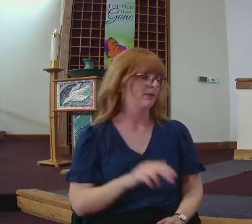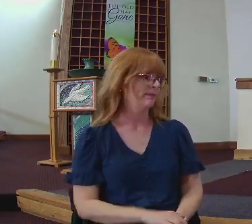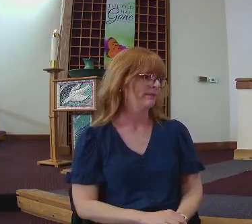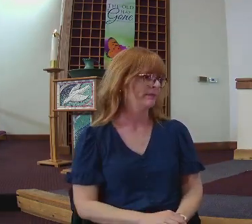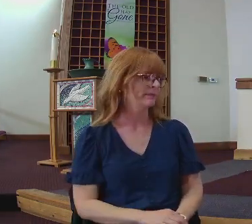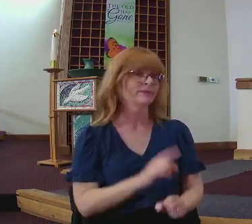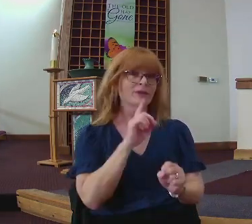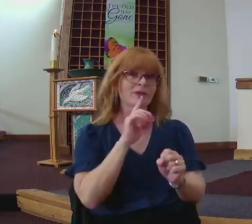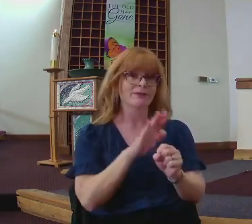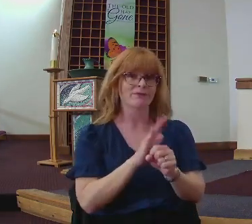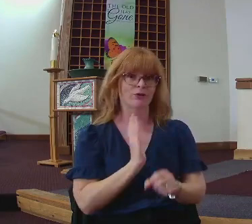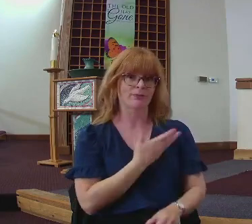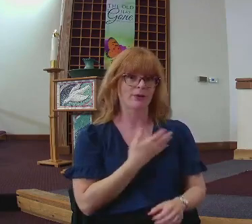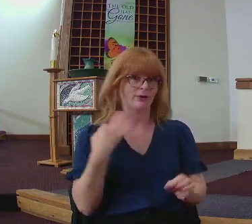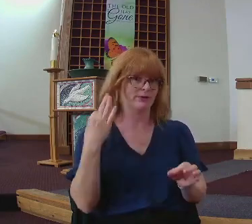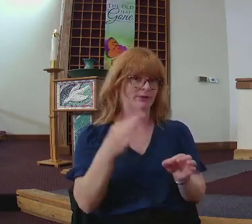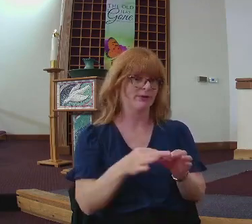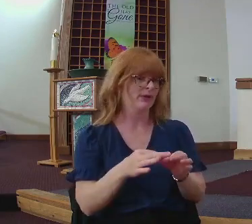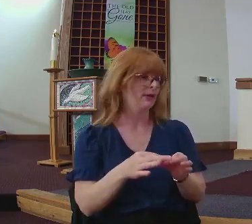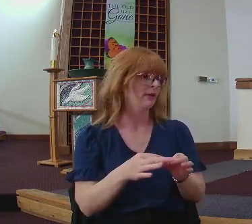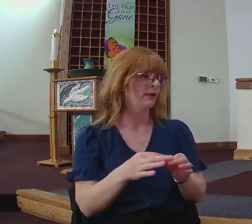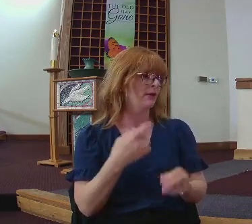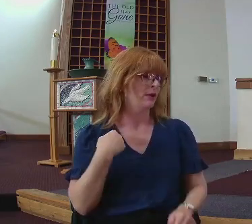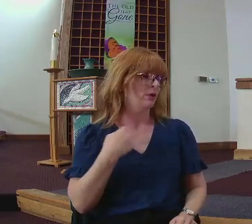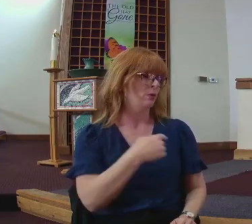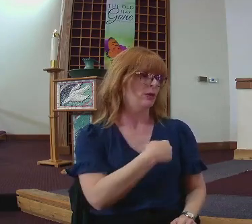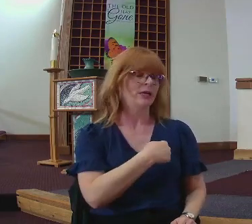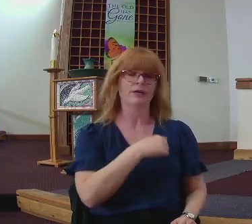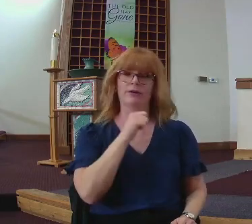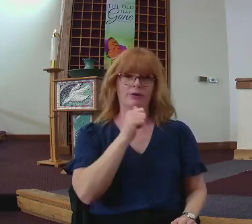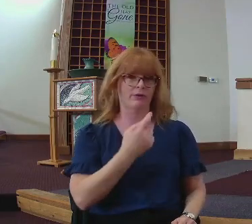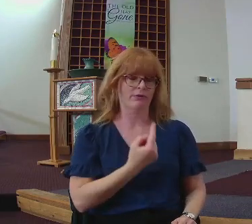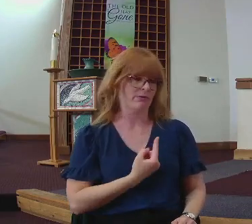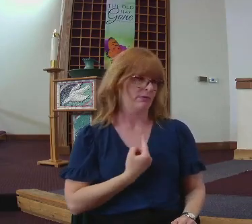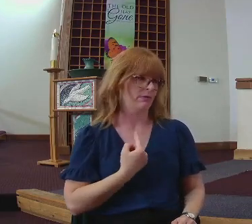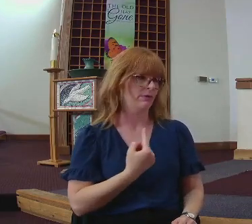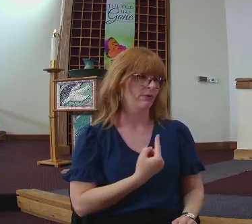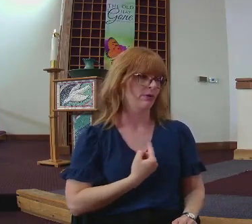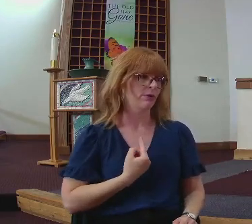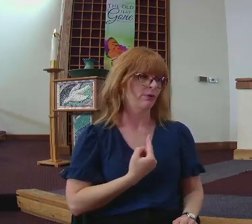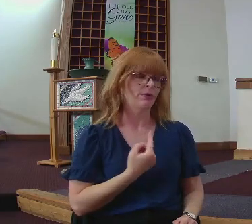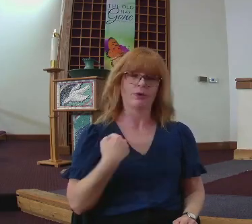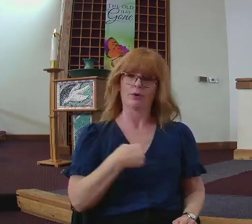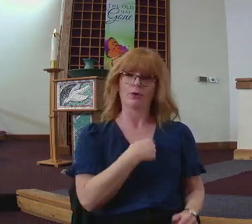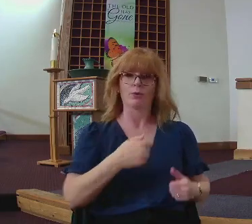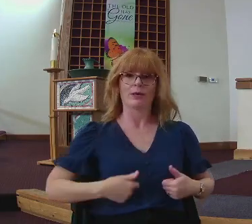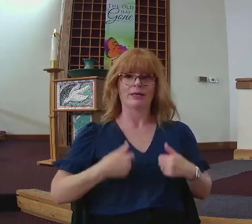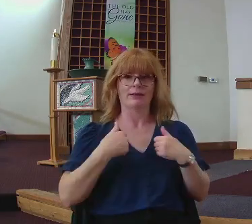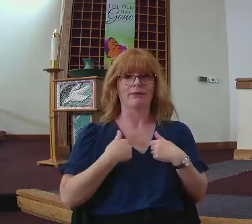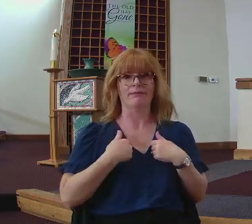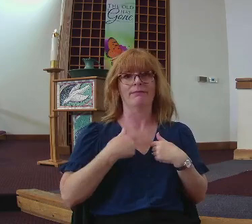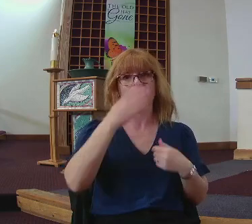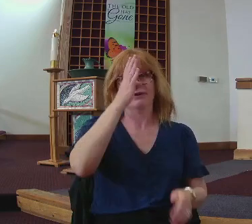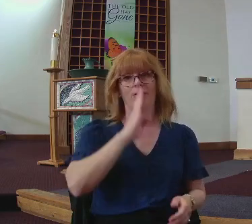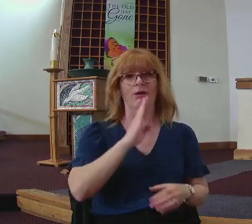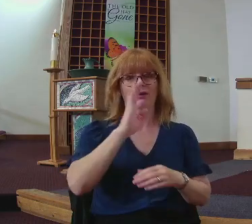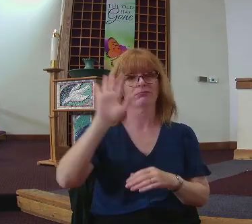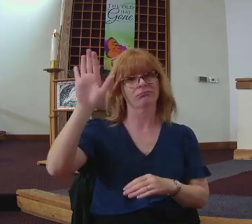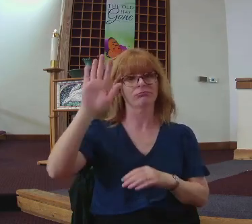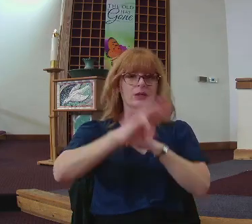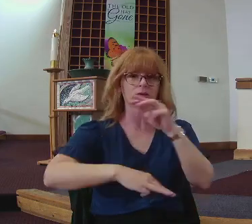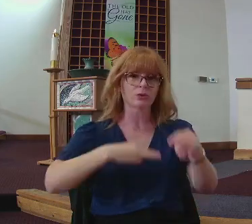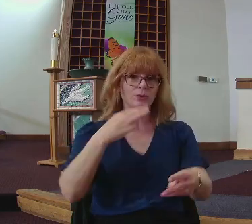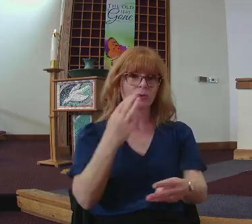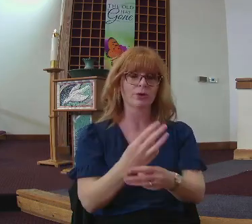883. Let's affirm our faith. We are not alone. We live in God's world.